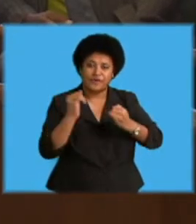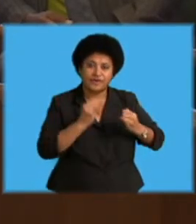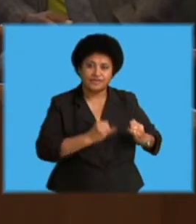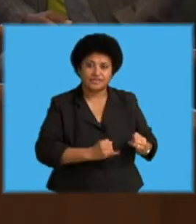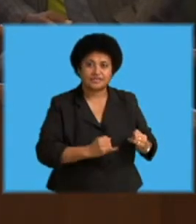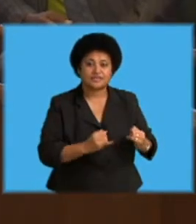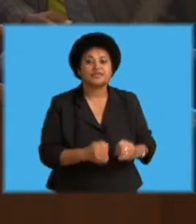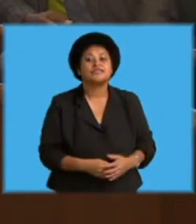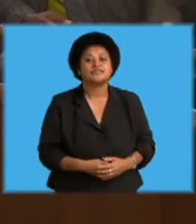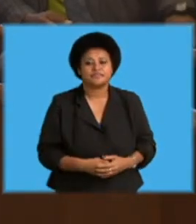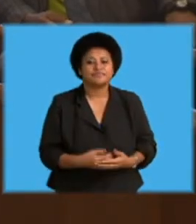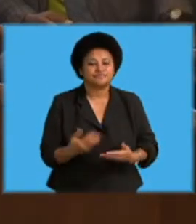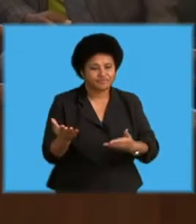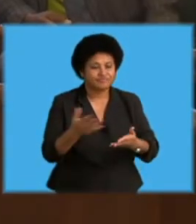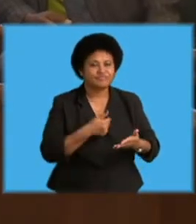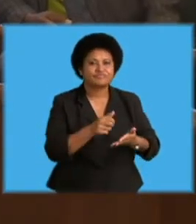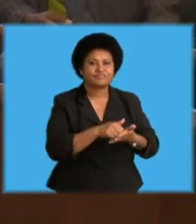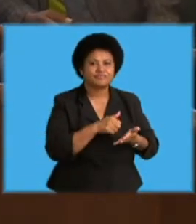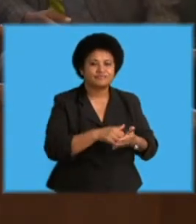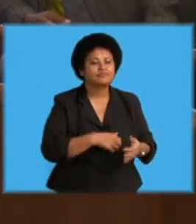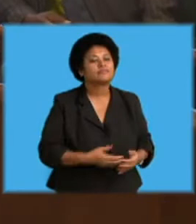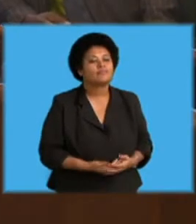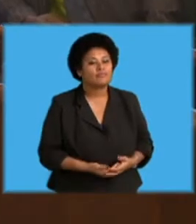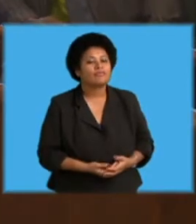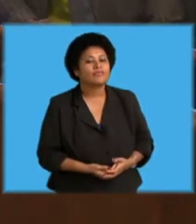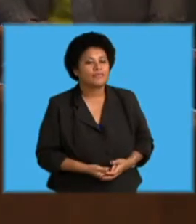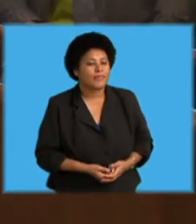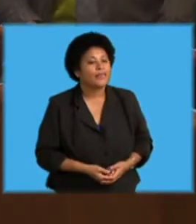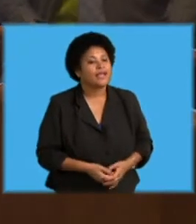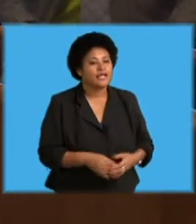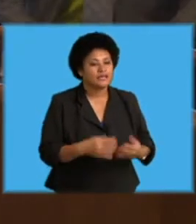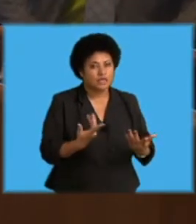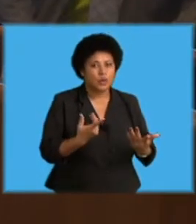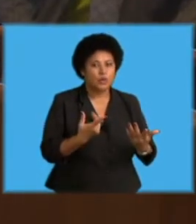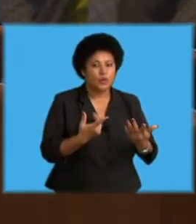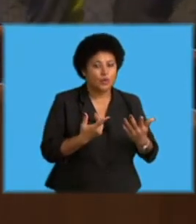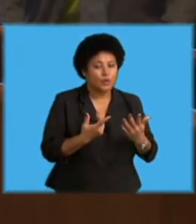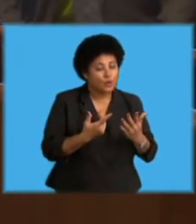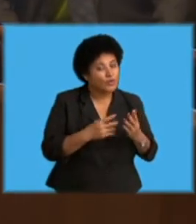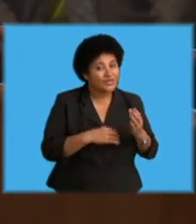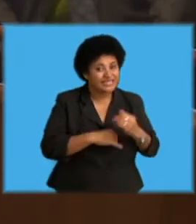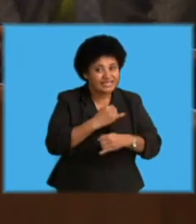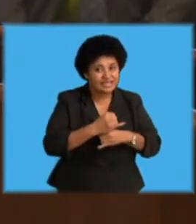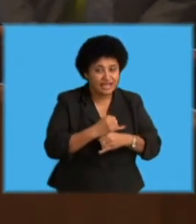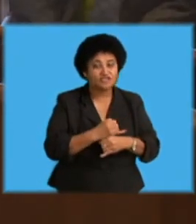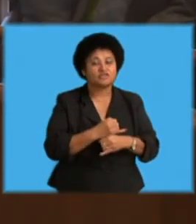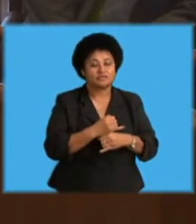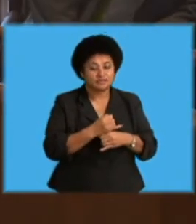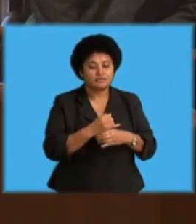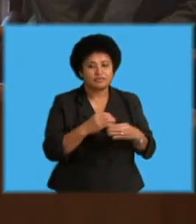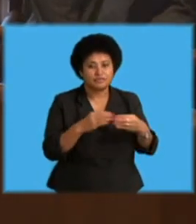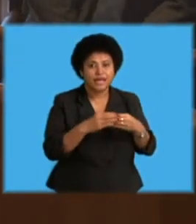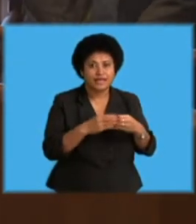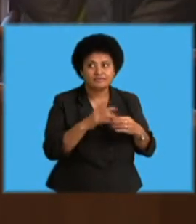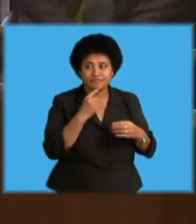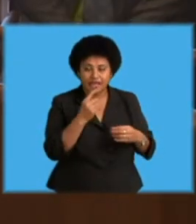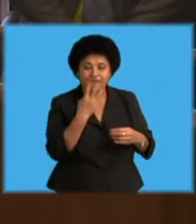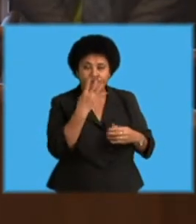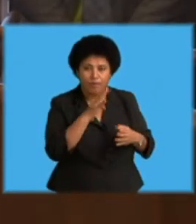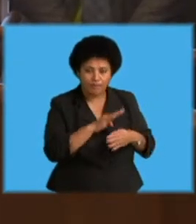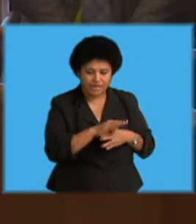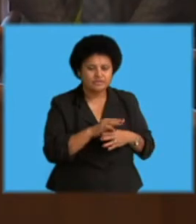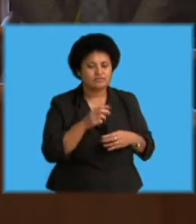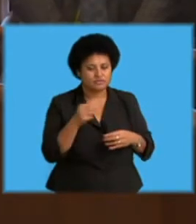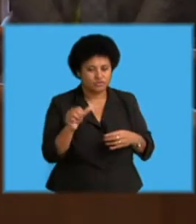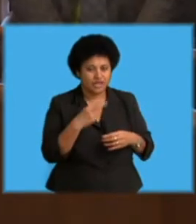above the international benchmark of 4 months of import cover that the Reserve Bank follows. So the international benchmark of 4 months, you should have at least 4 months. In 2004